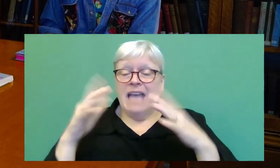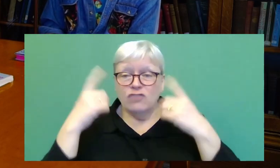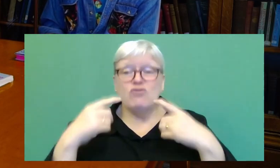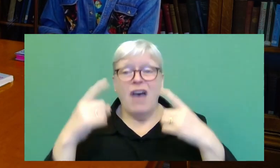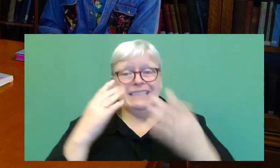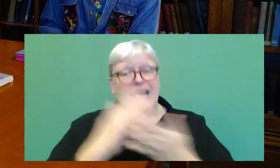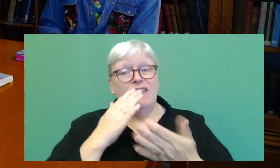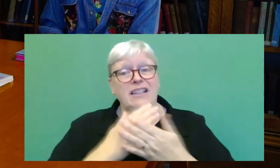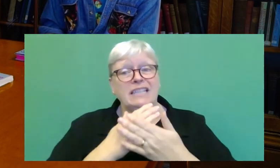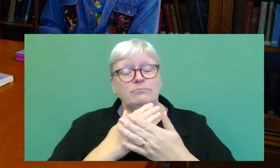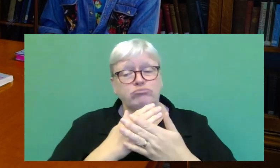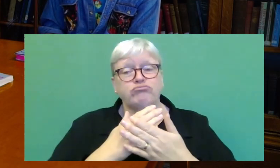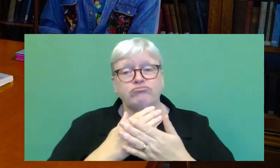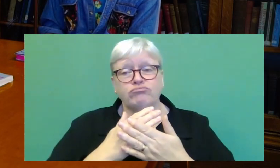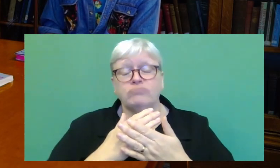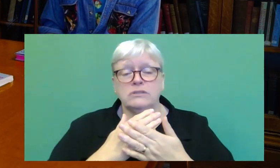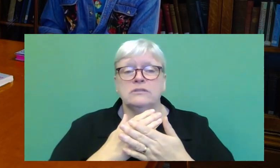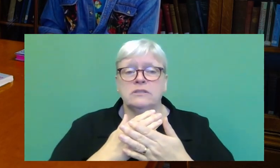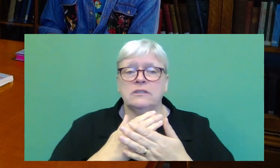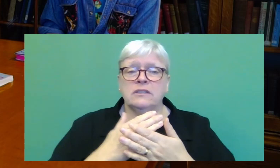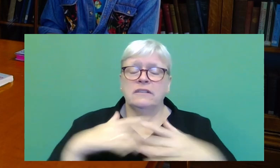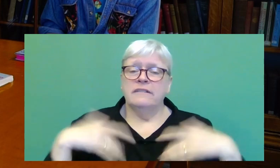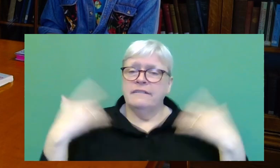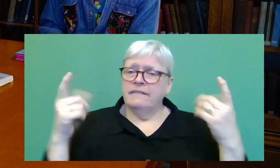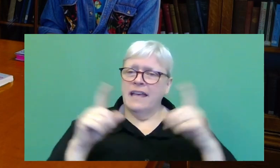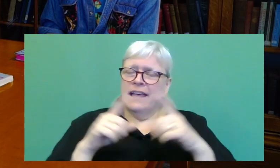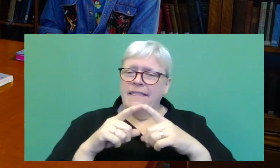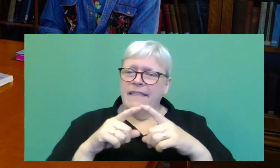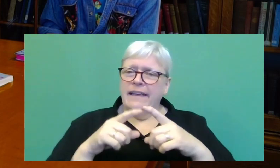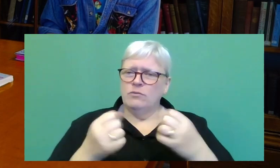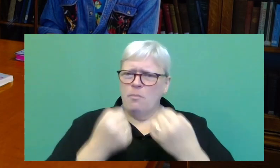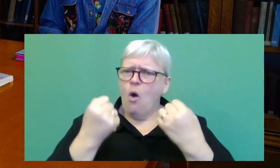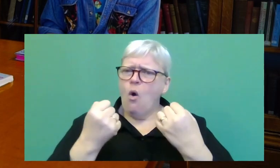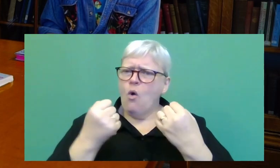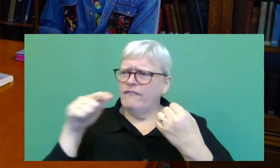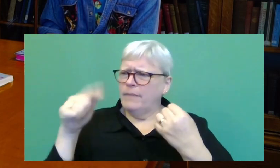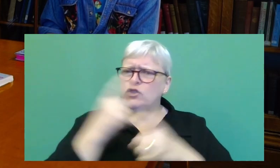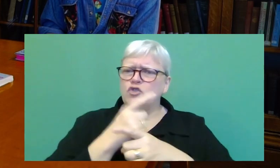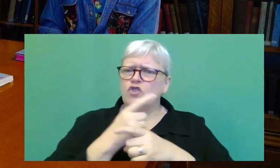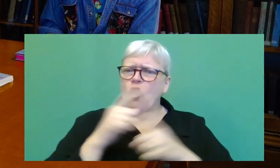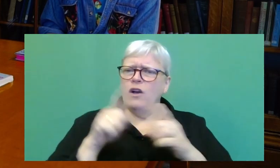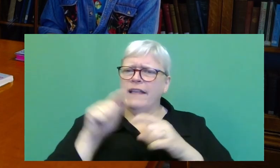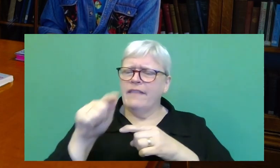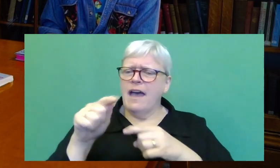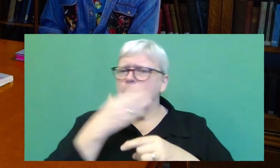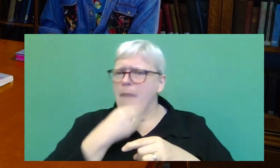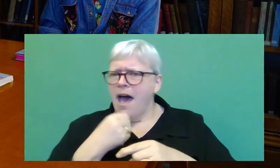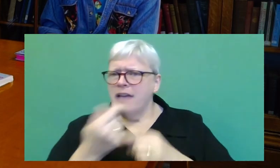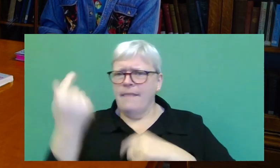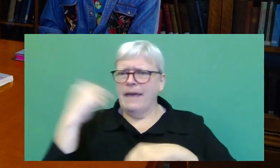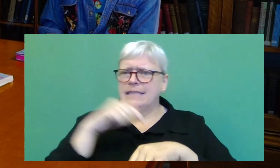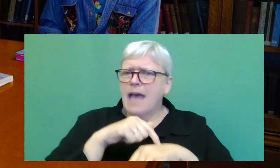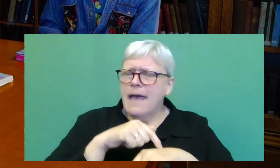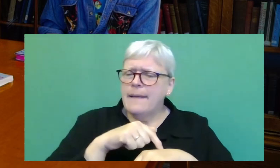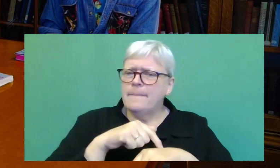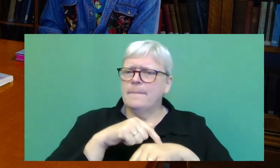But I mean, that felt like it was probably pretty bold for him to talk like that as a man at that time. And then there's this incredible sort of